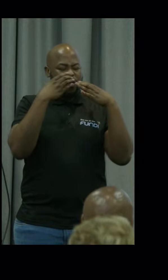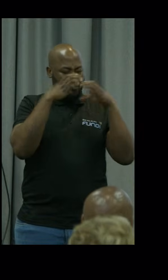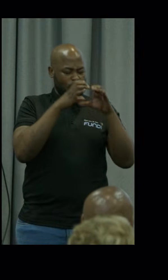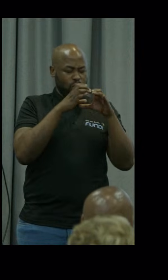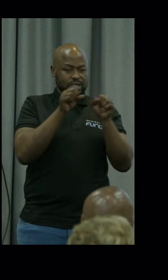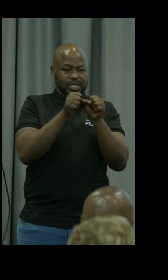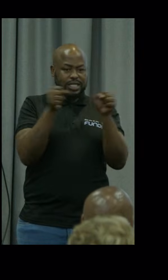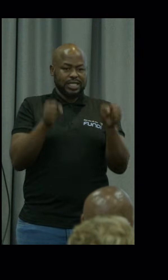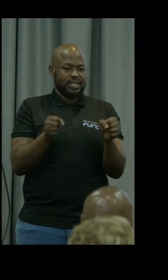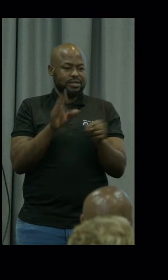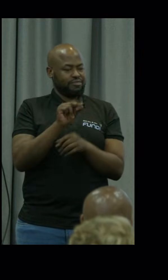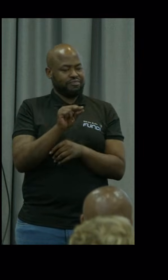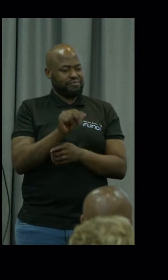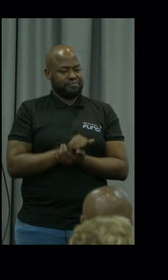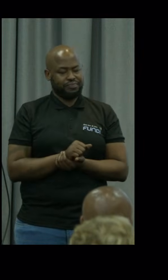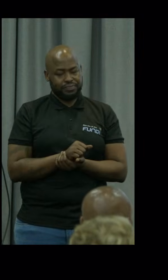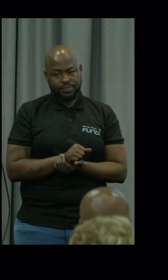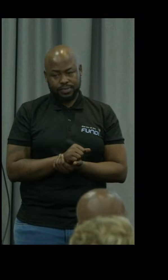model.